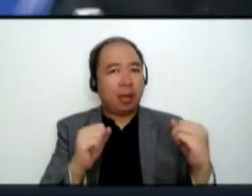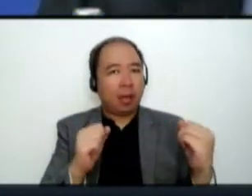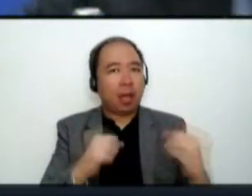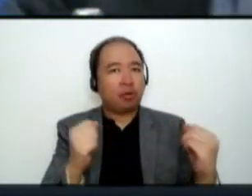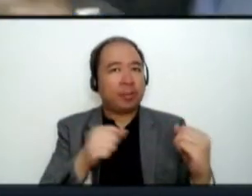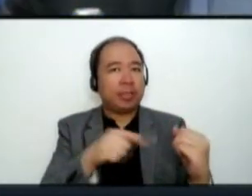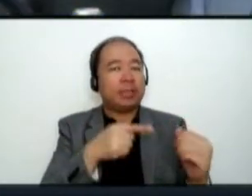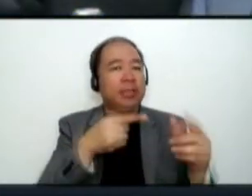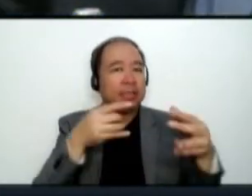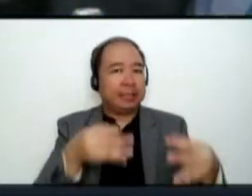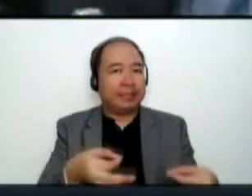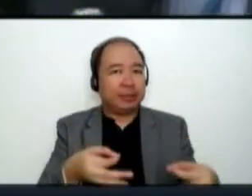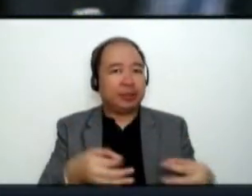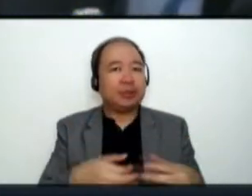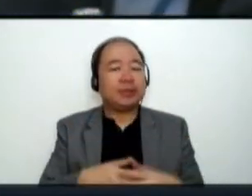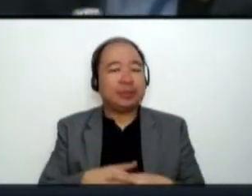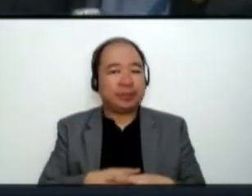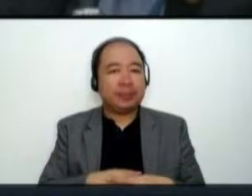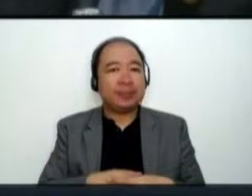decision.